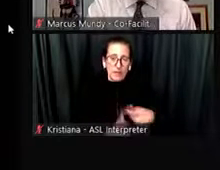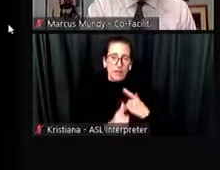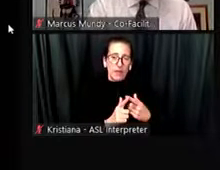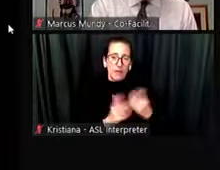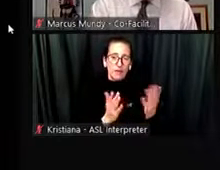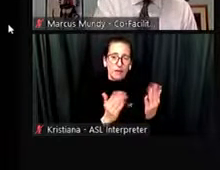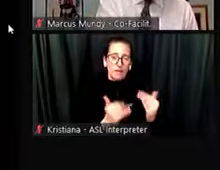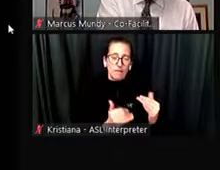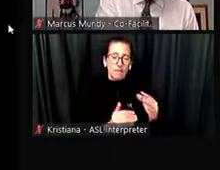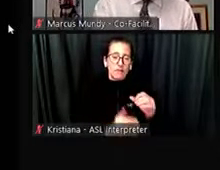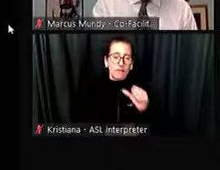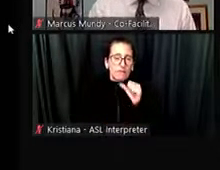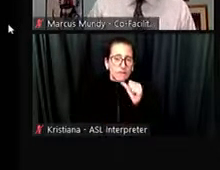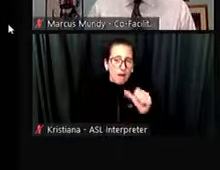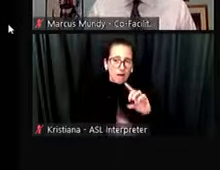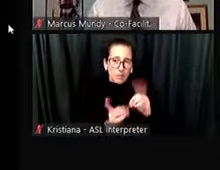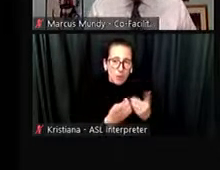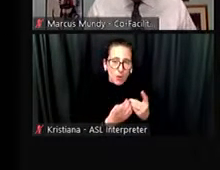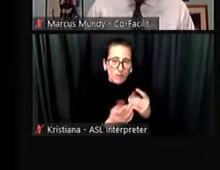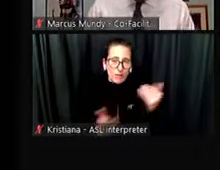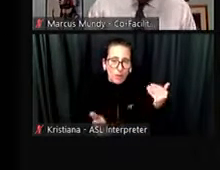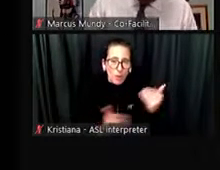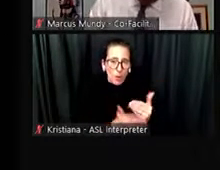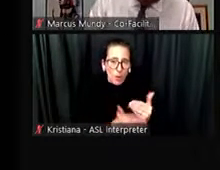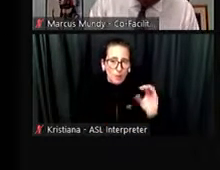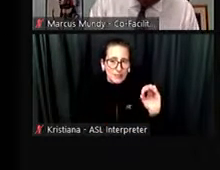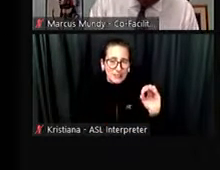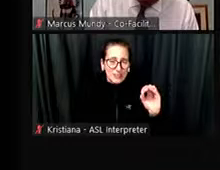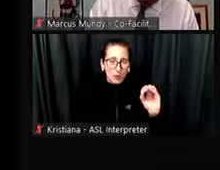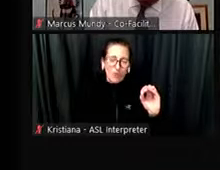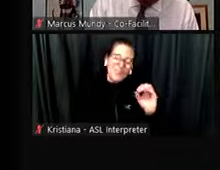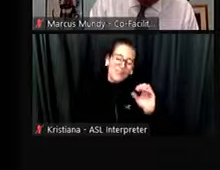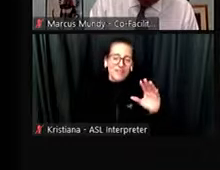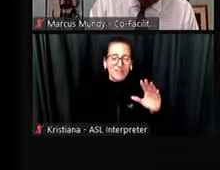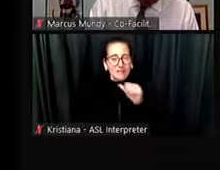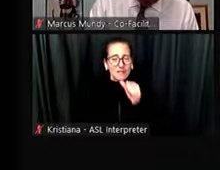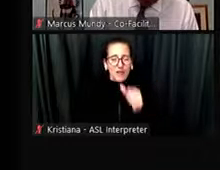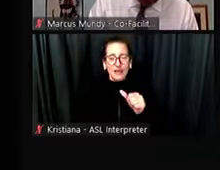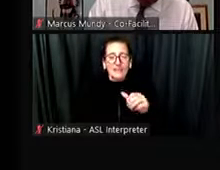to 0%. It's not really zero in dollar amount, but then it's really much less than a